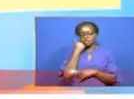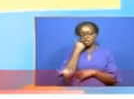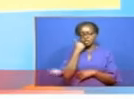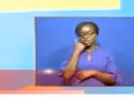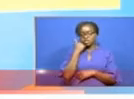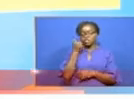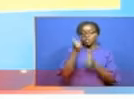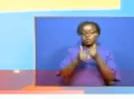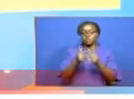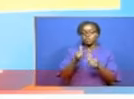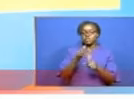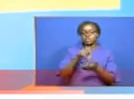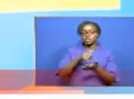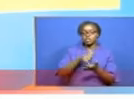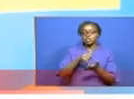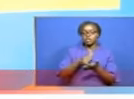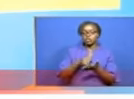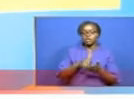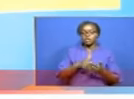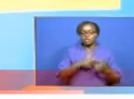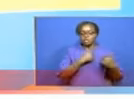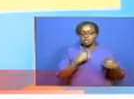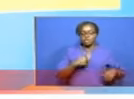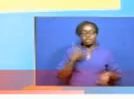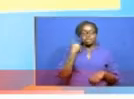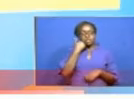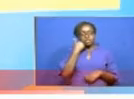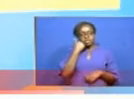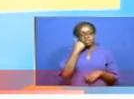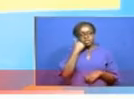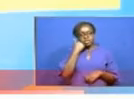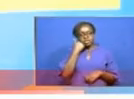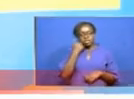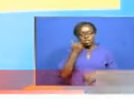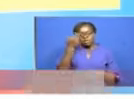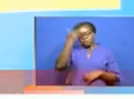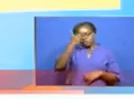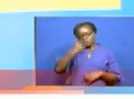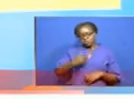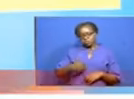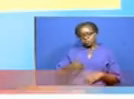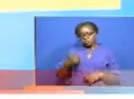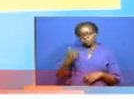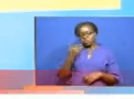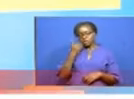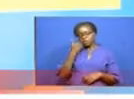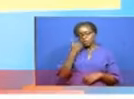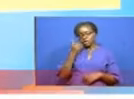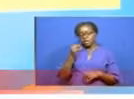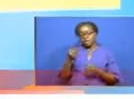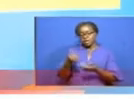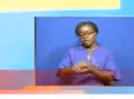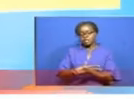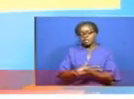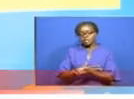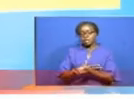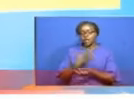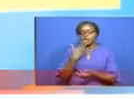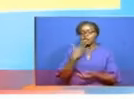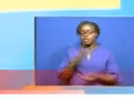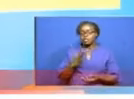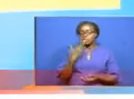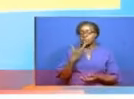include heart disease, stroke, cancer, diabetes, and chronic